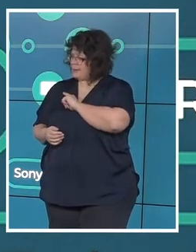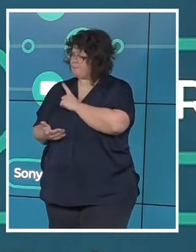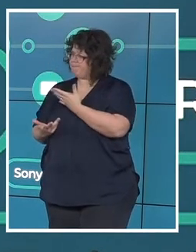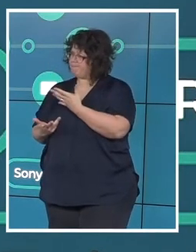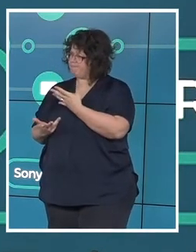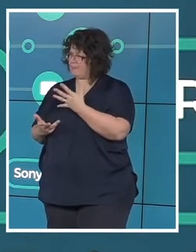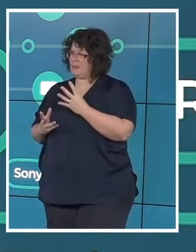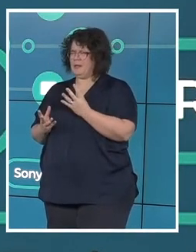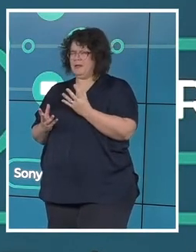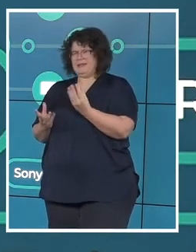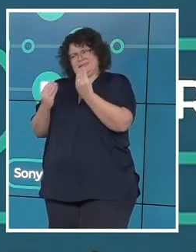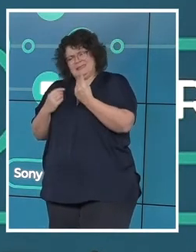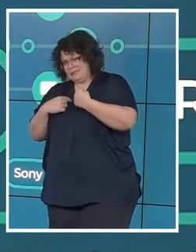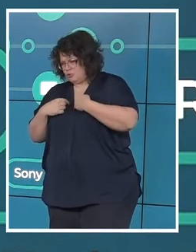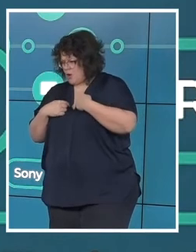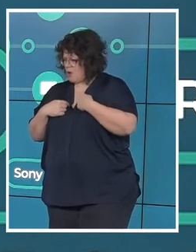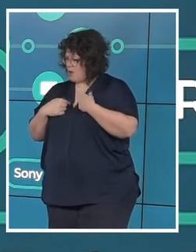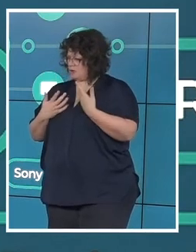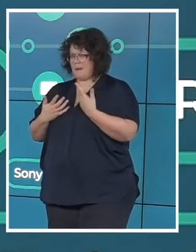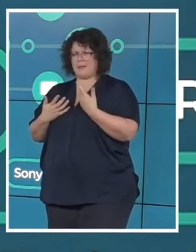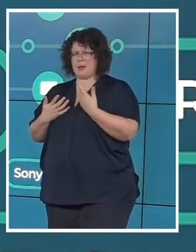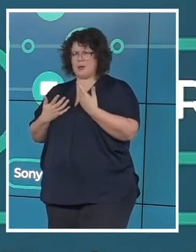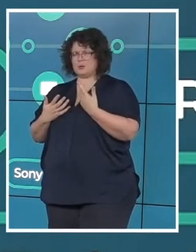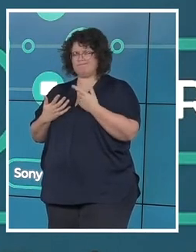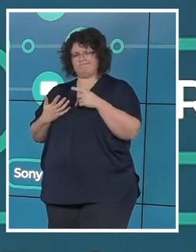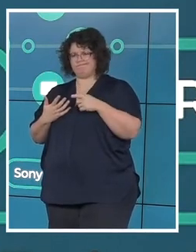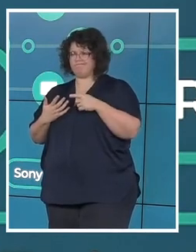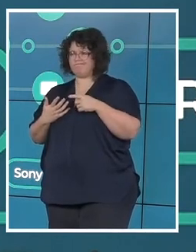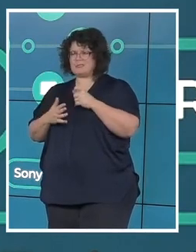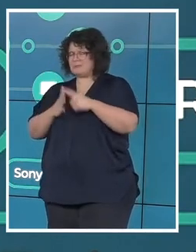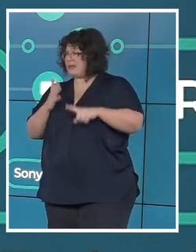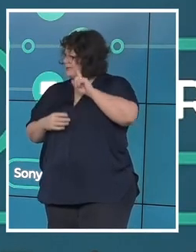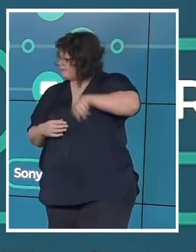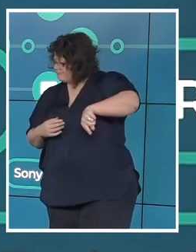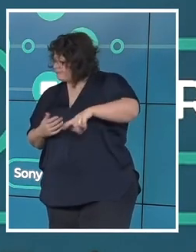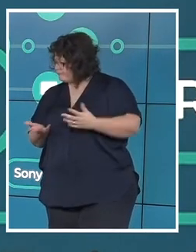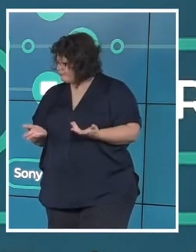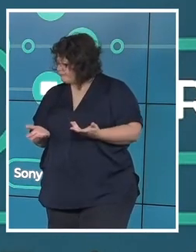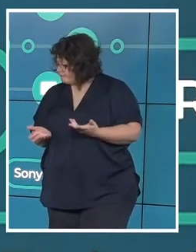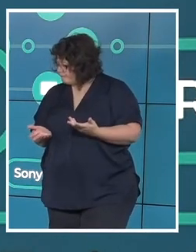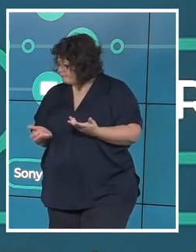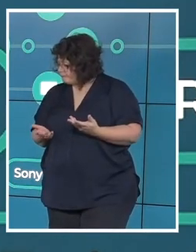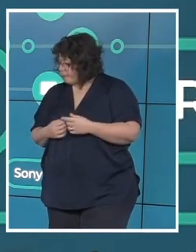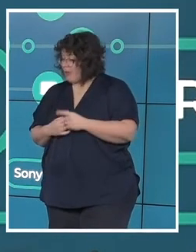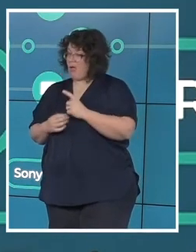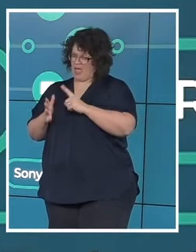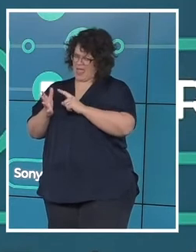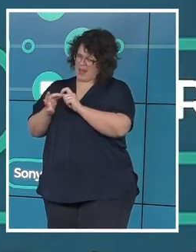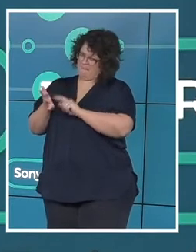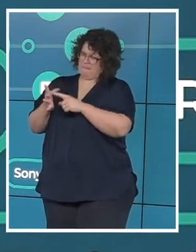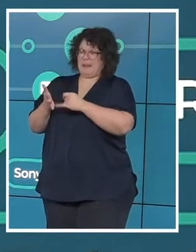people with disabilities are inferior to the non-disabled. We're not inferior, but society thinks we are. So